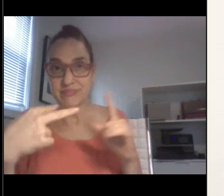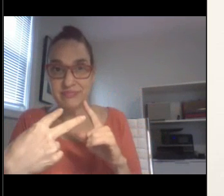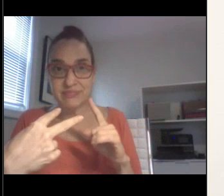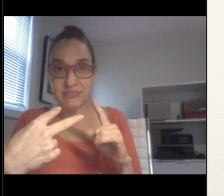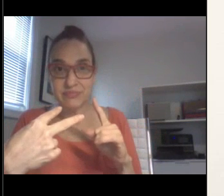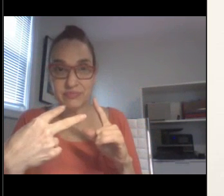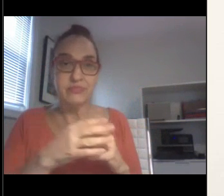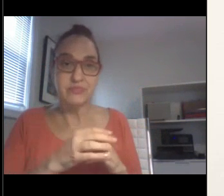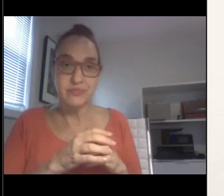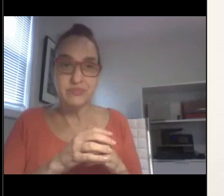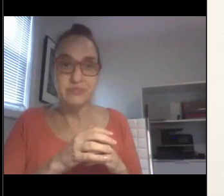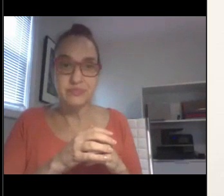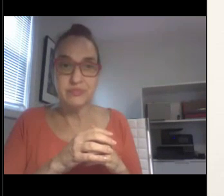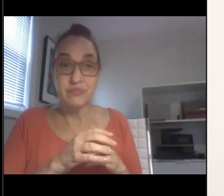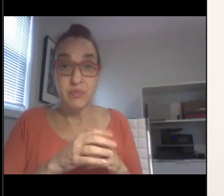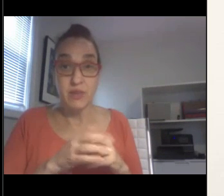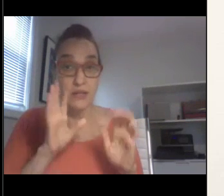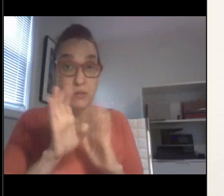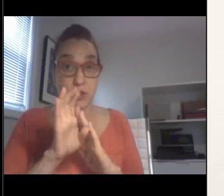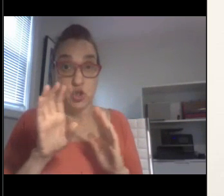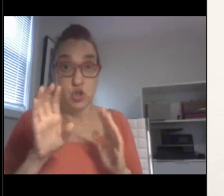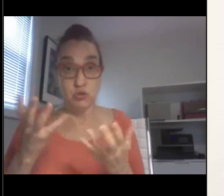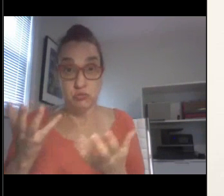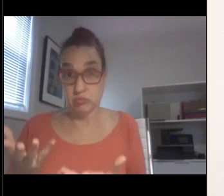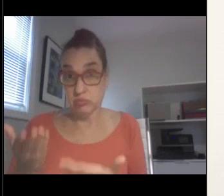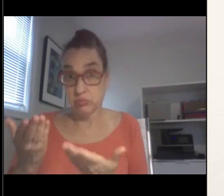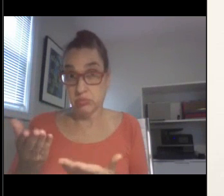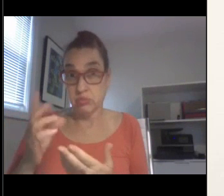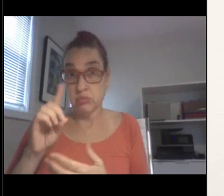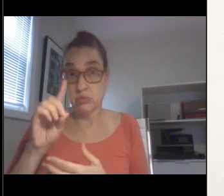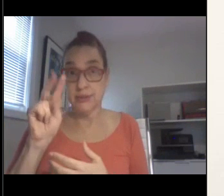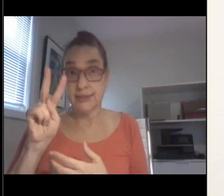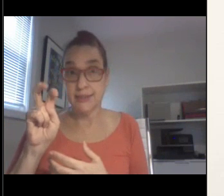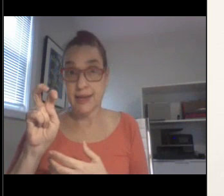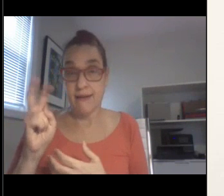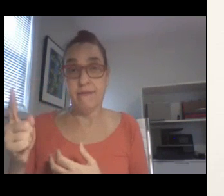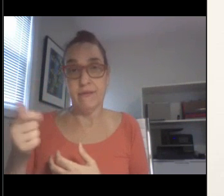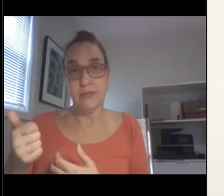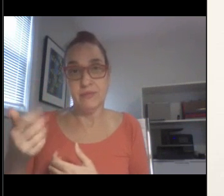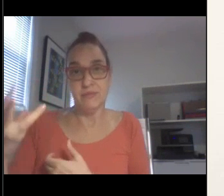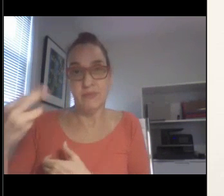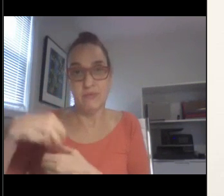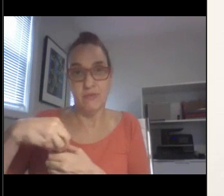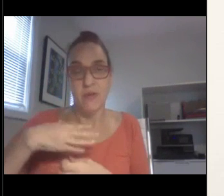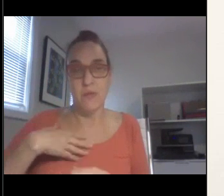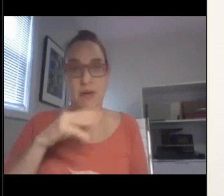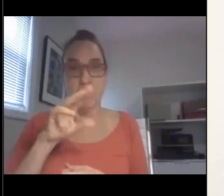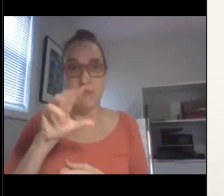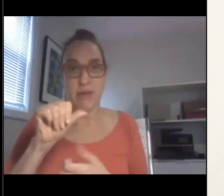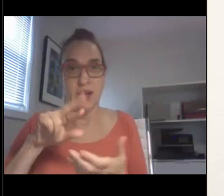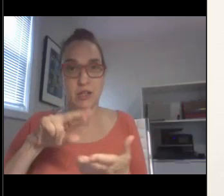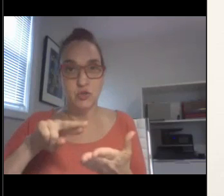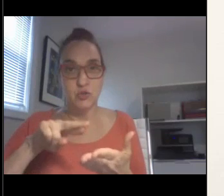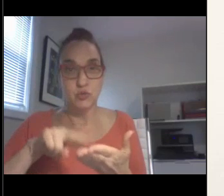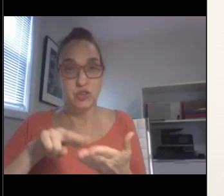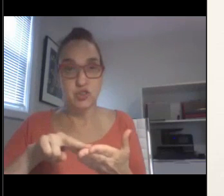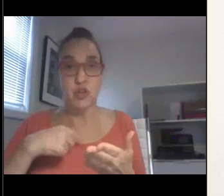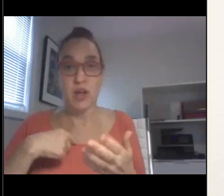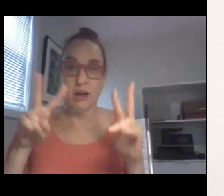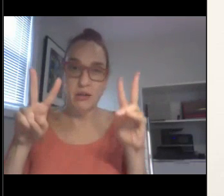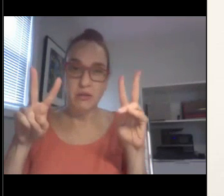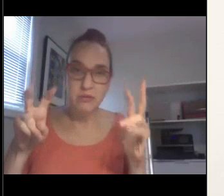This is a picture of Dave. He was one of my participants for my master's research. I wrote on the discourse of conservative student groups, and so